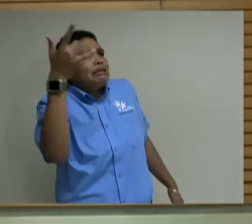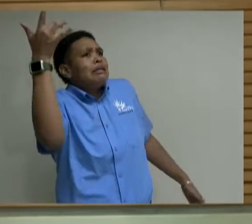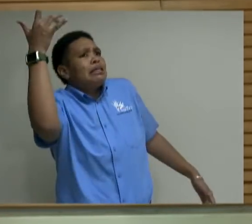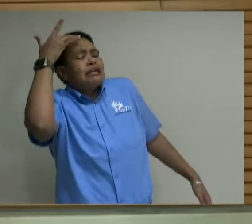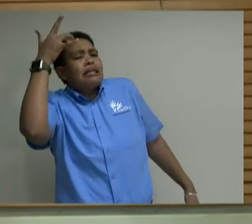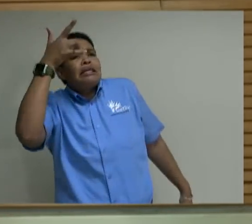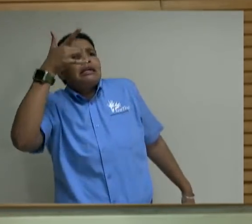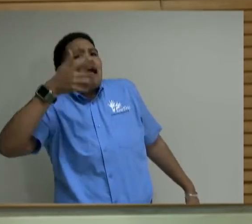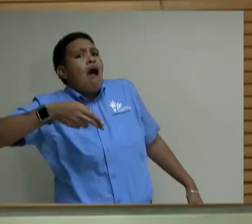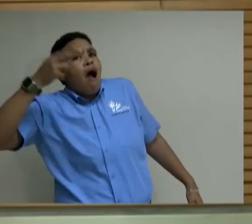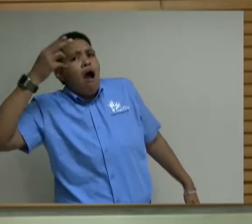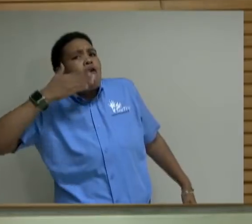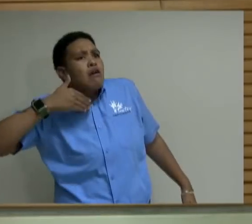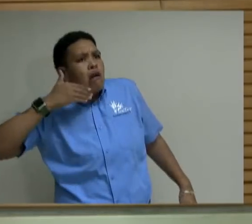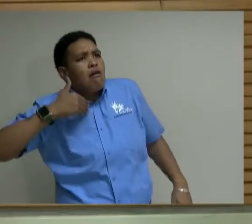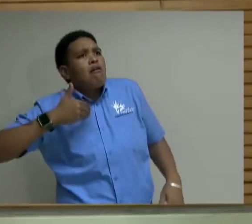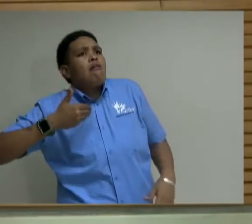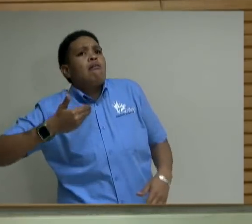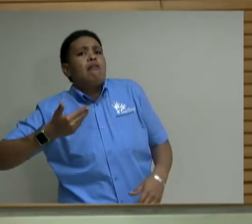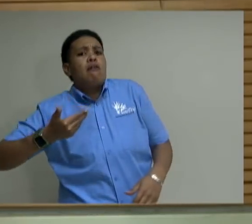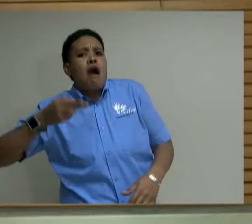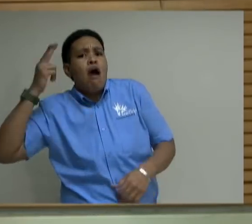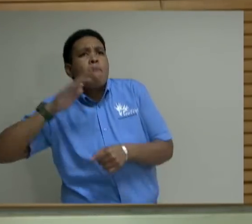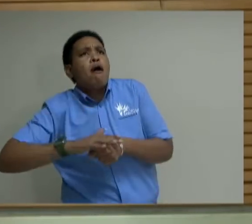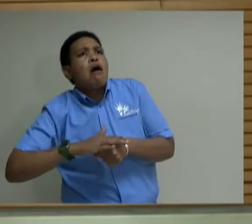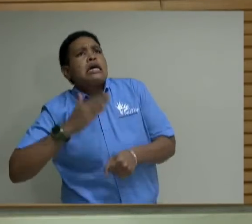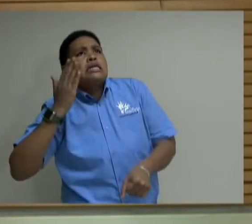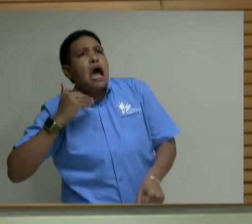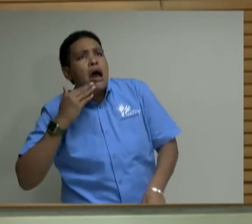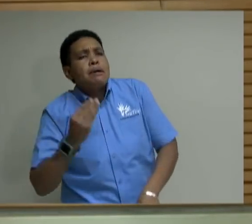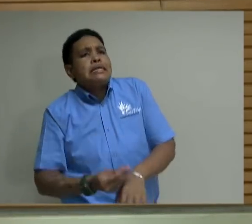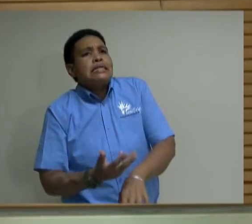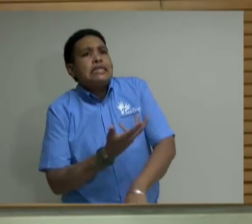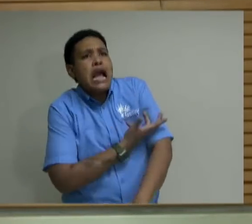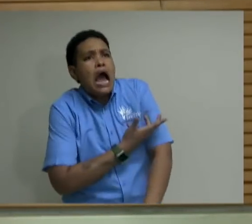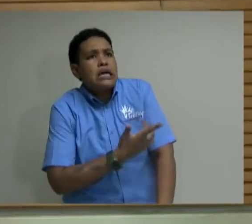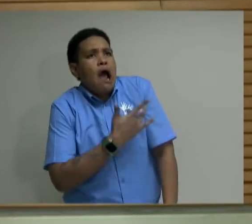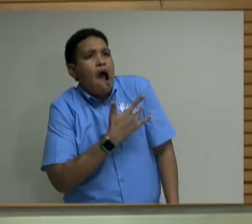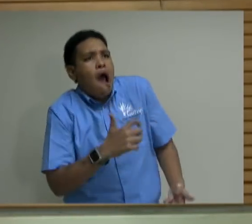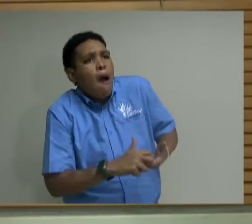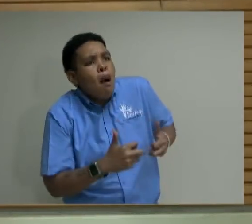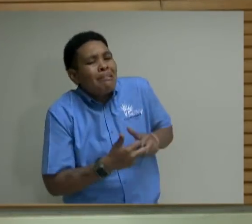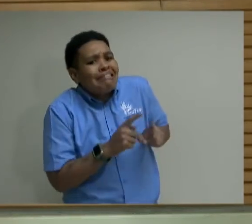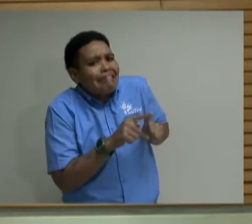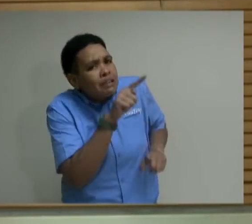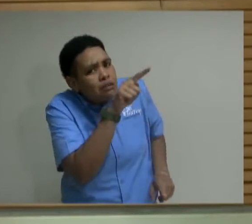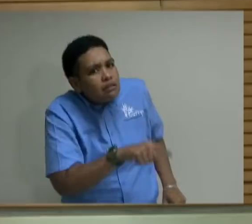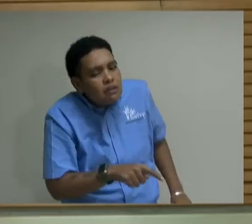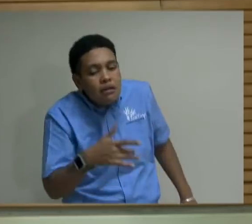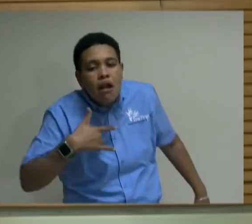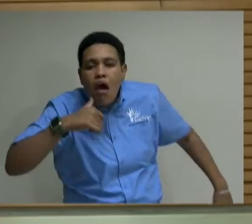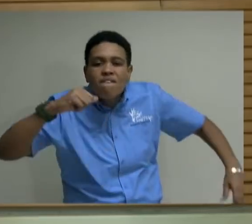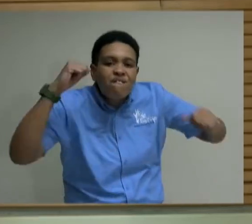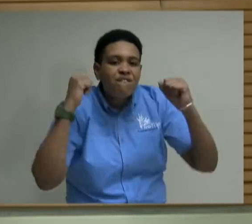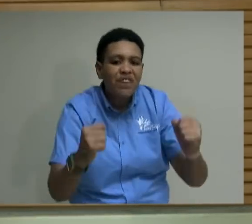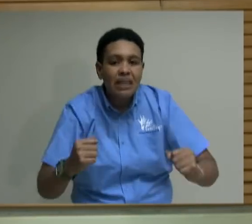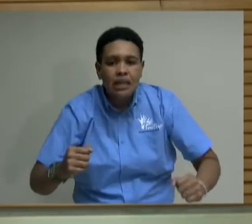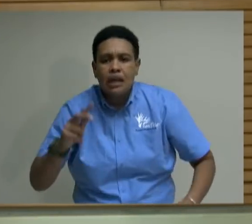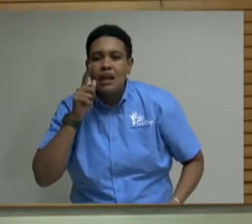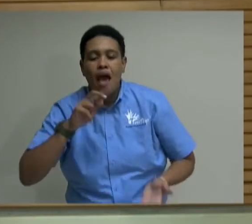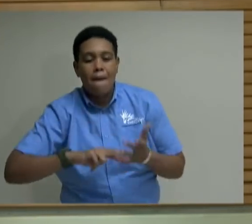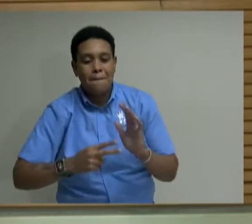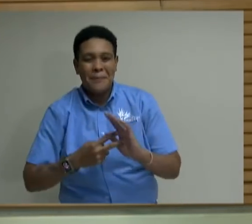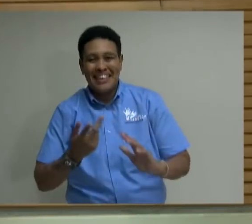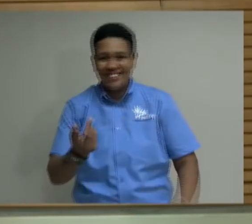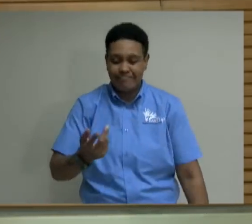population tends to be those who are not in a state of fitness, not necessarily physically fitness,